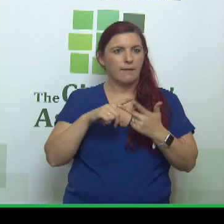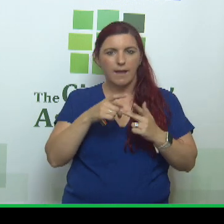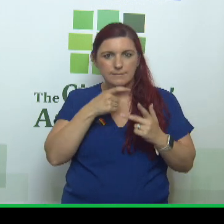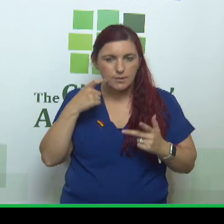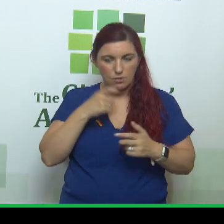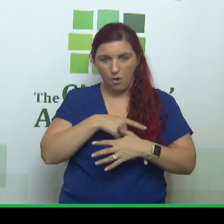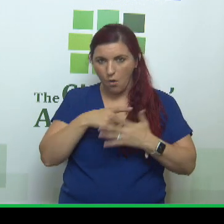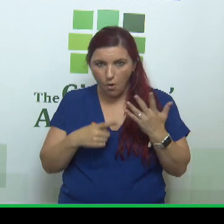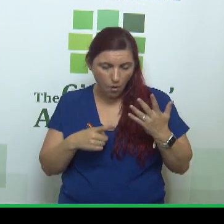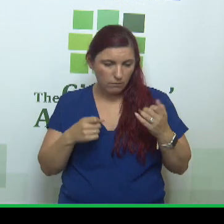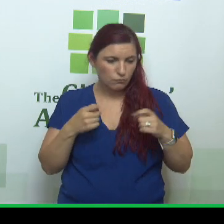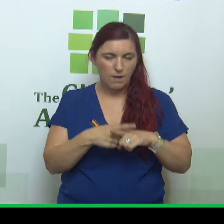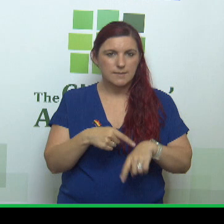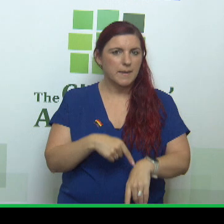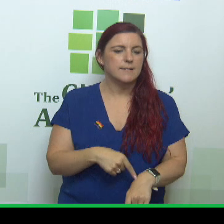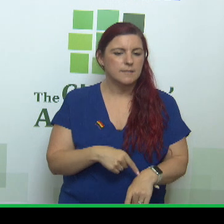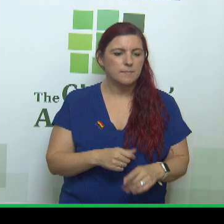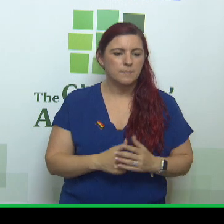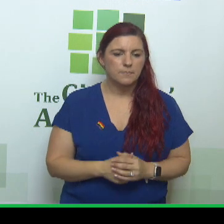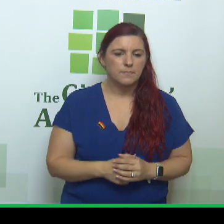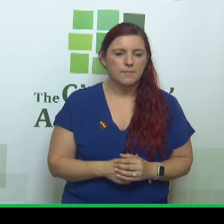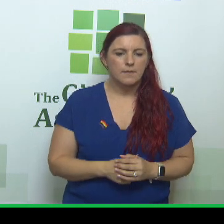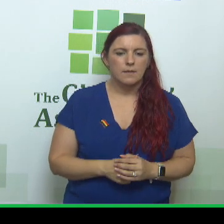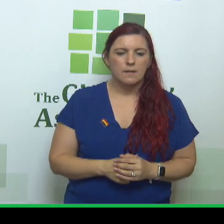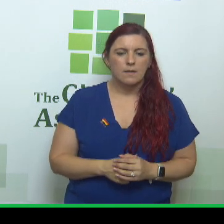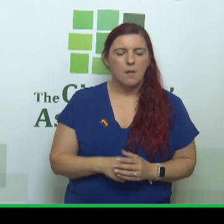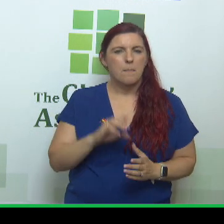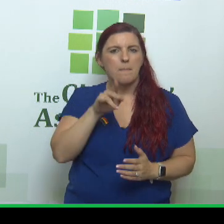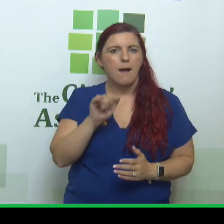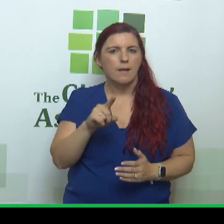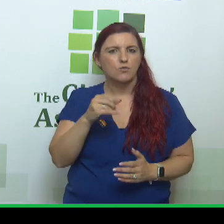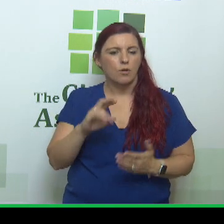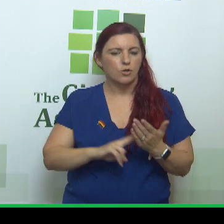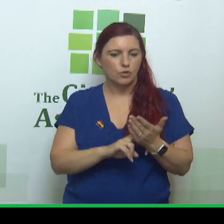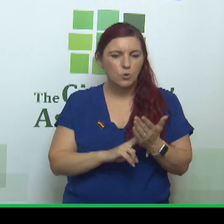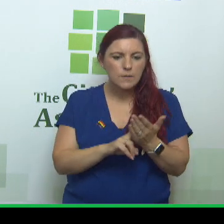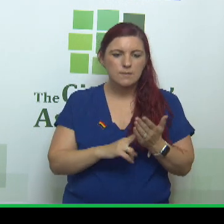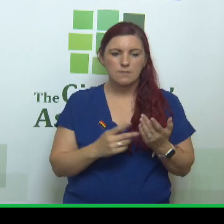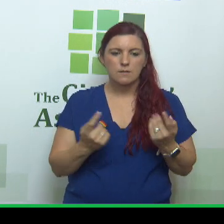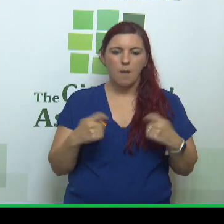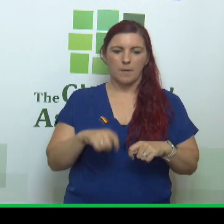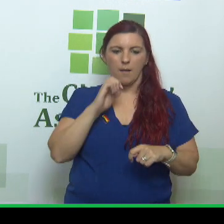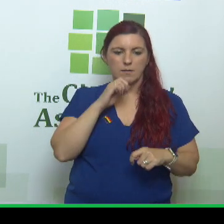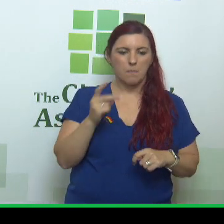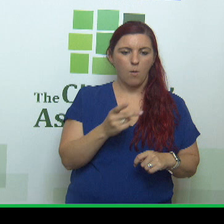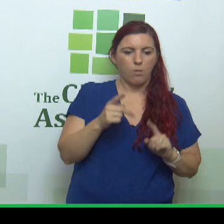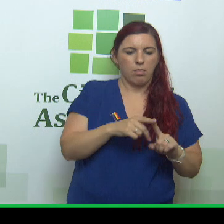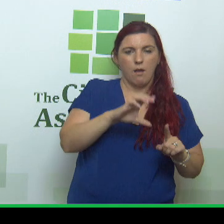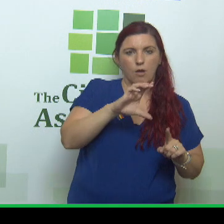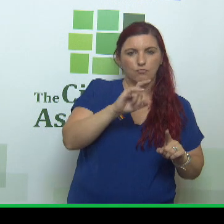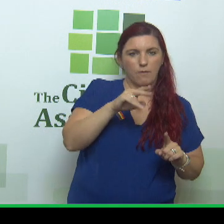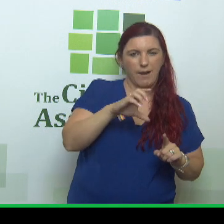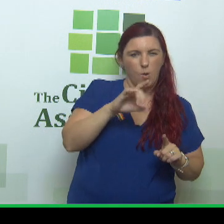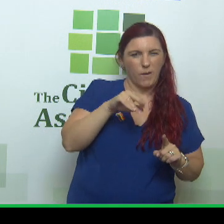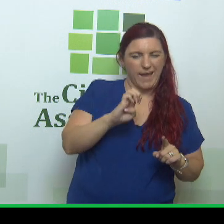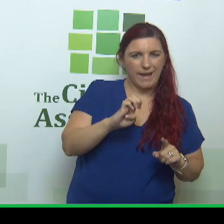completely interdependent. Polydrug use is common, such as using both crack cocaine and benzodiazepines. The vast majority of referrals